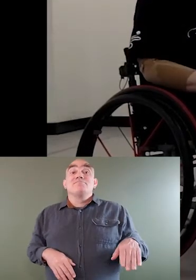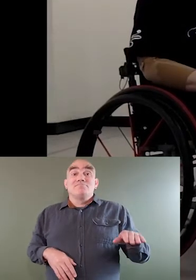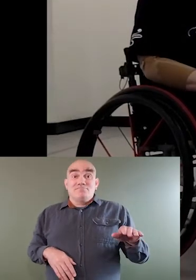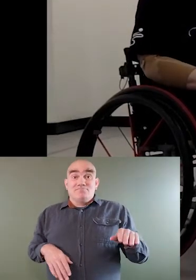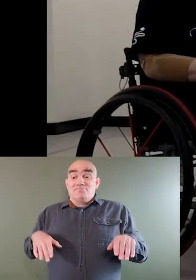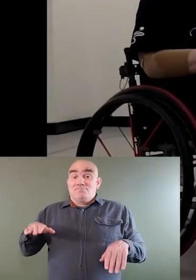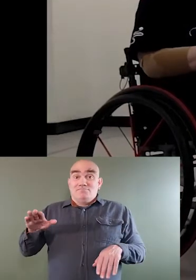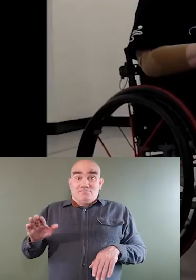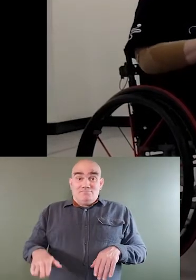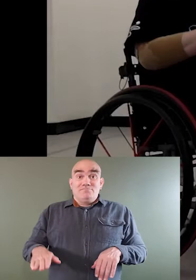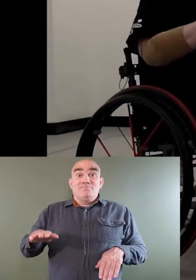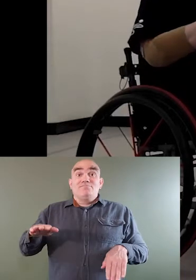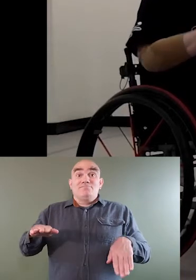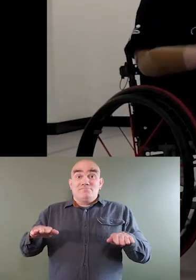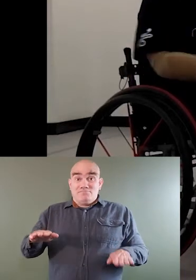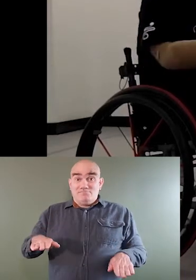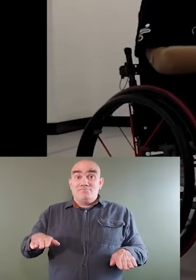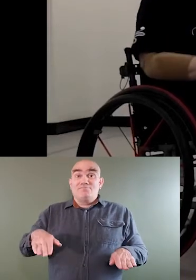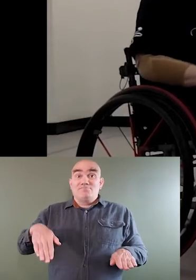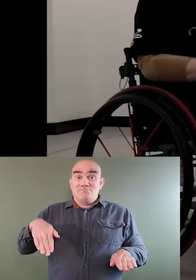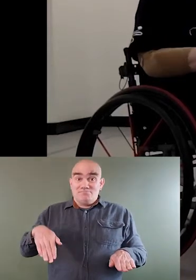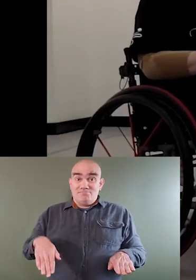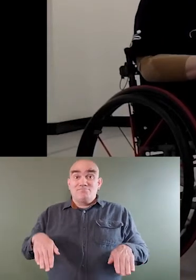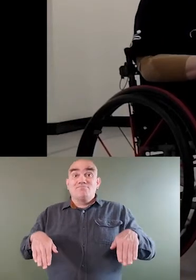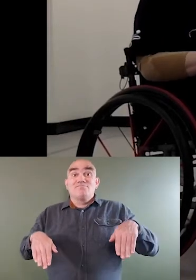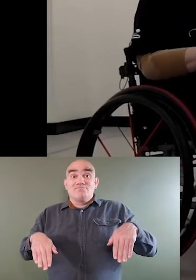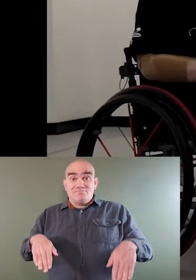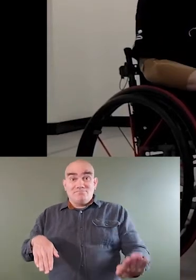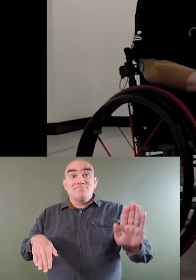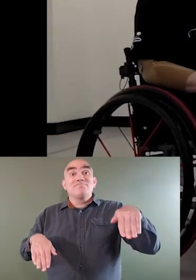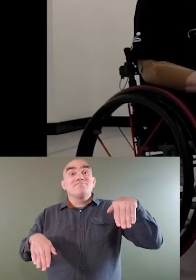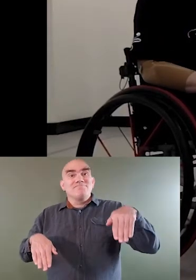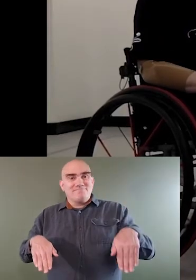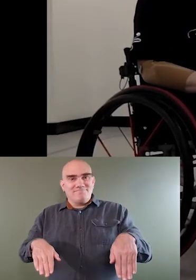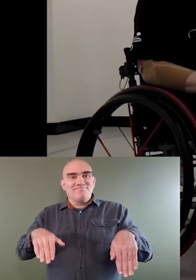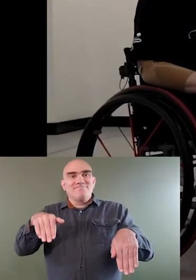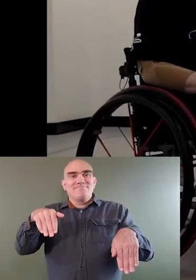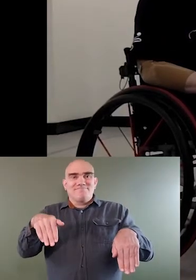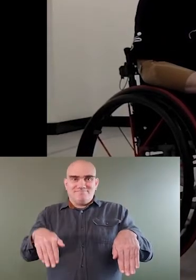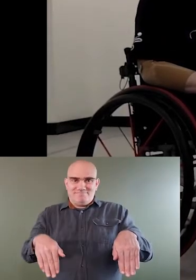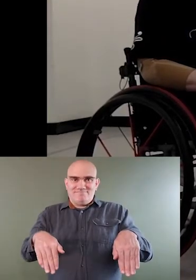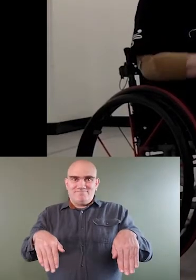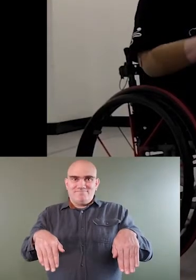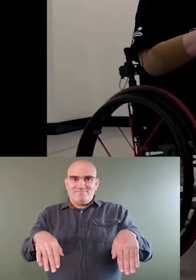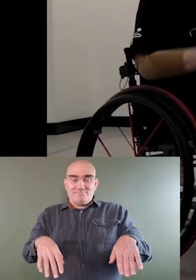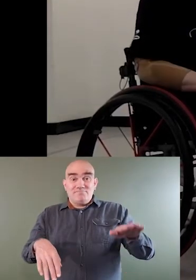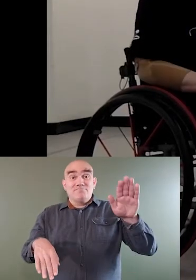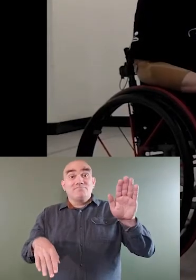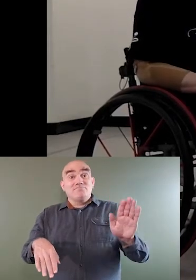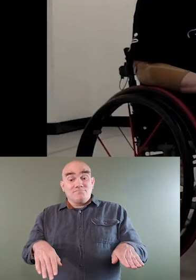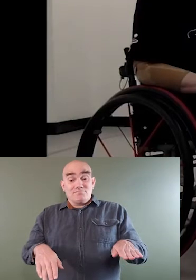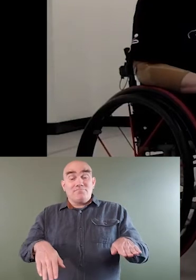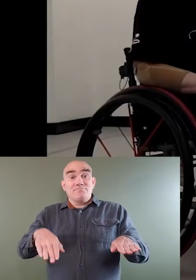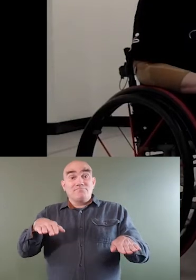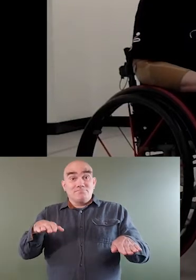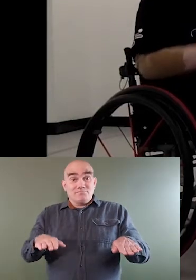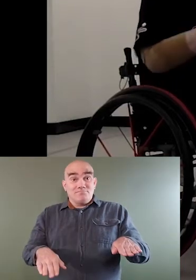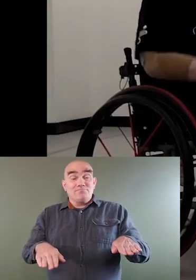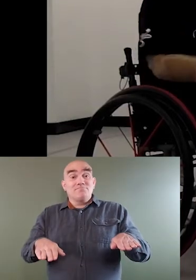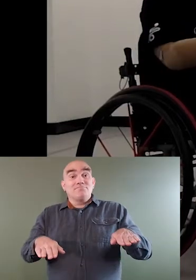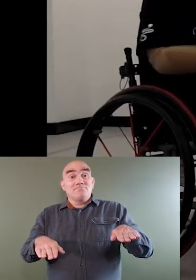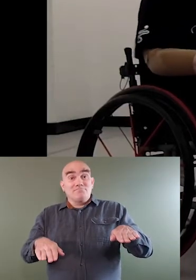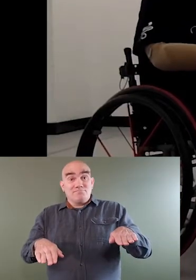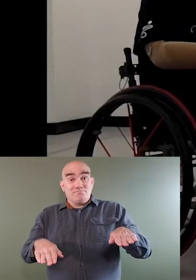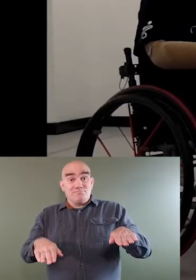8, 1, 2, and 3, and 4, 5, 6,